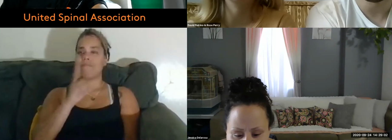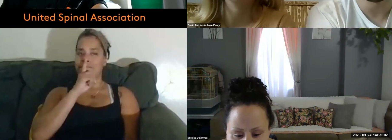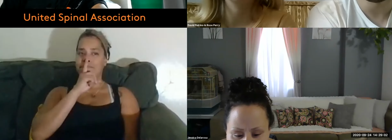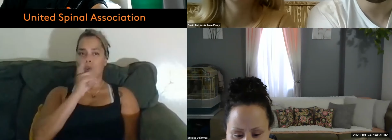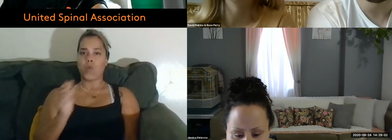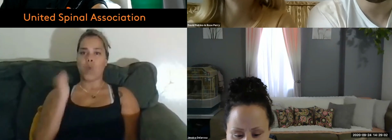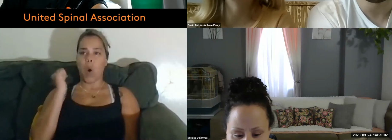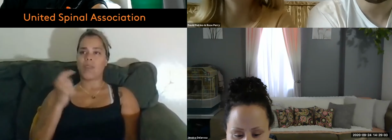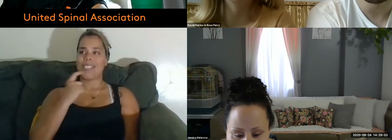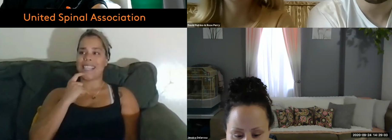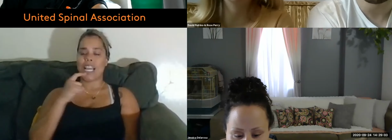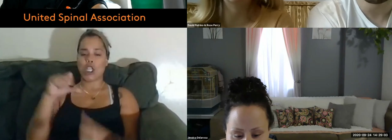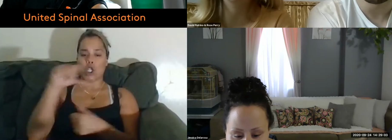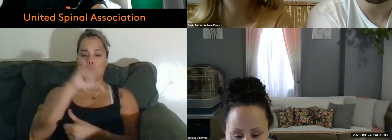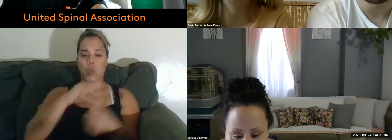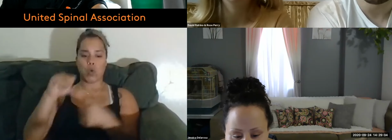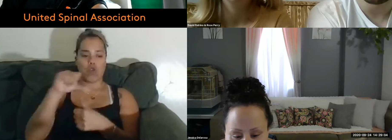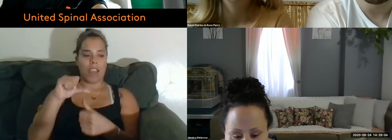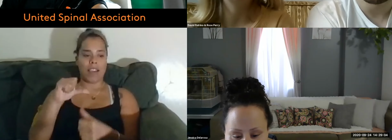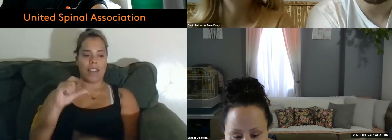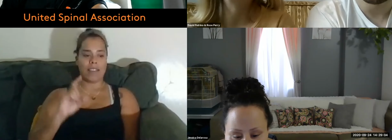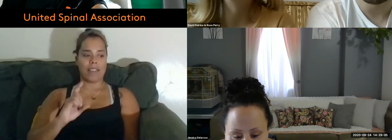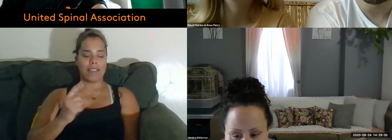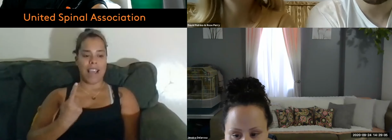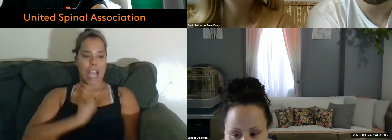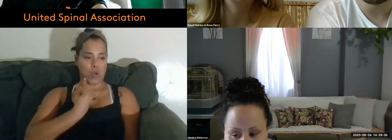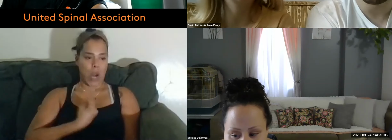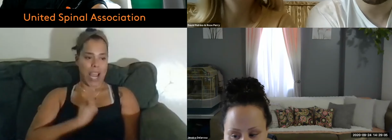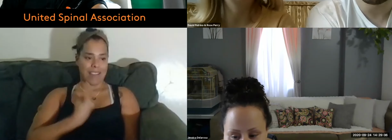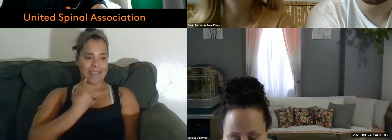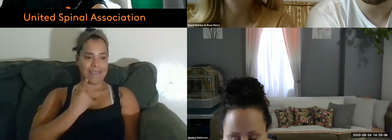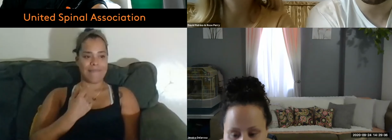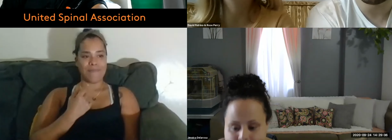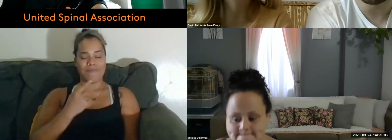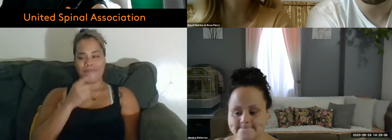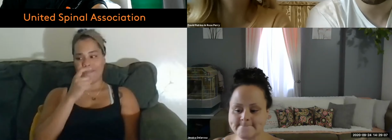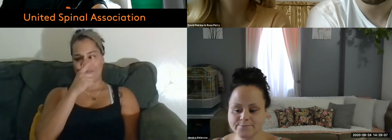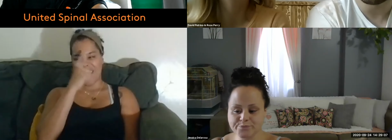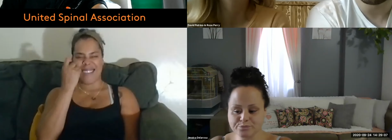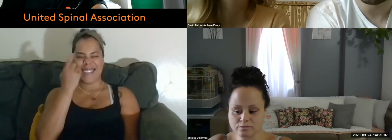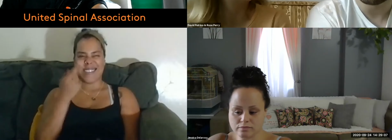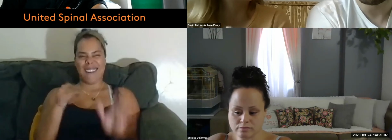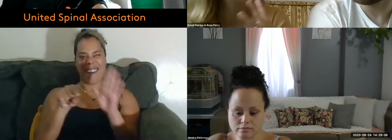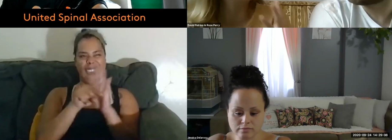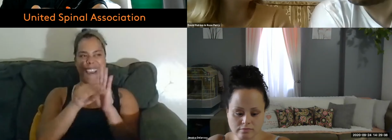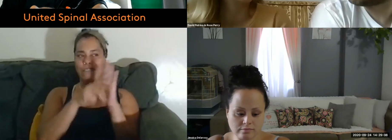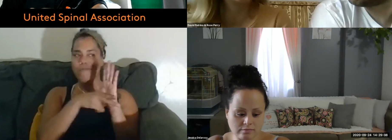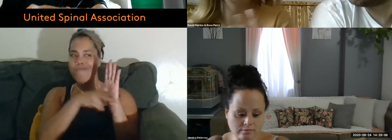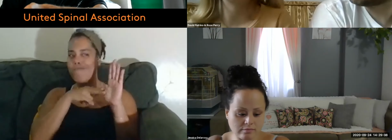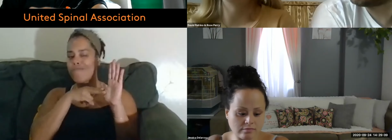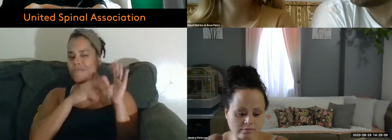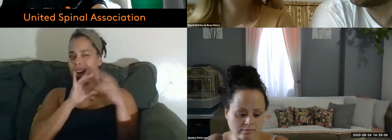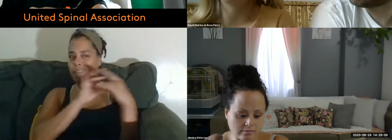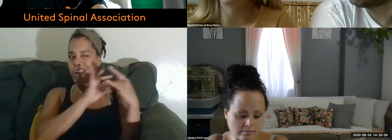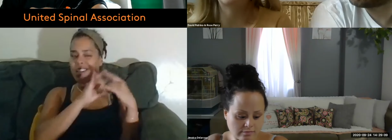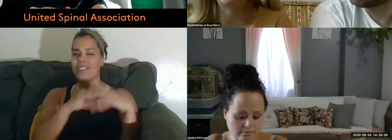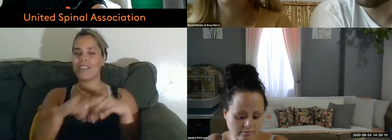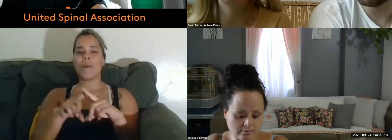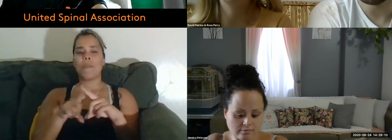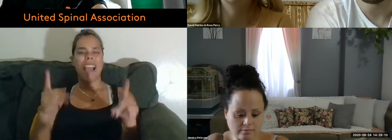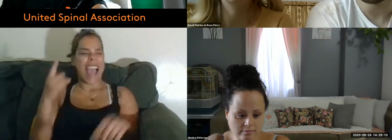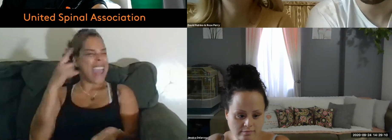because there's a stigma attached to it. But I'd say the coolest kind of organic